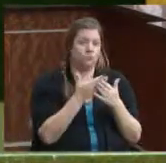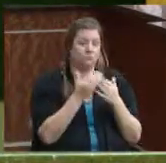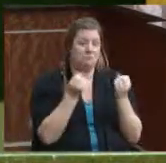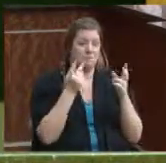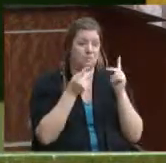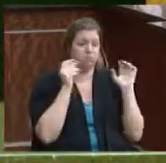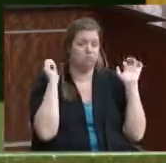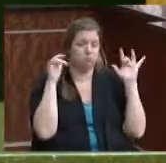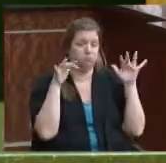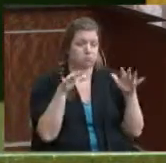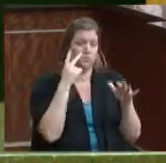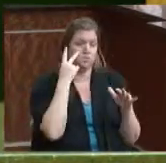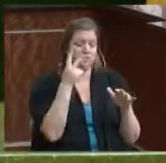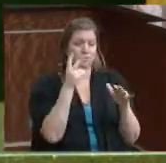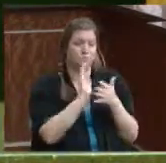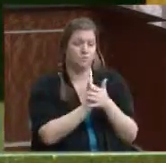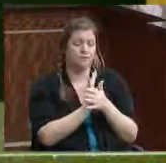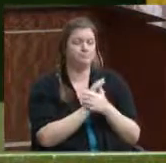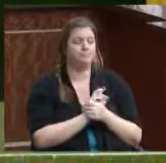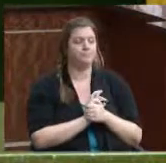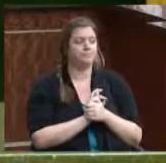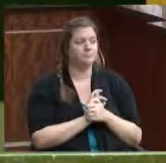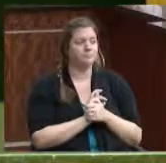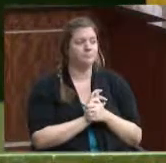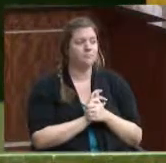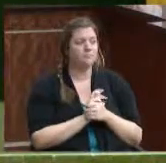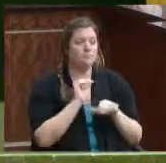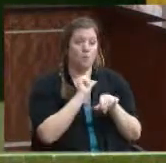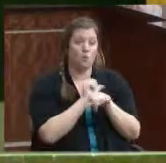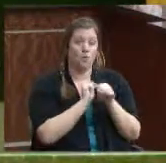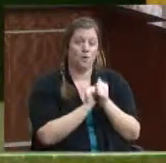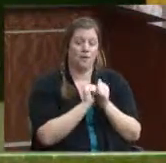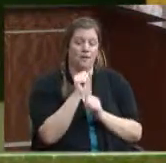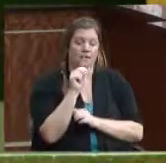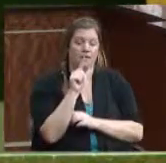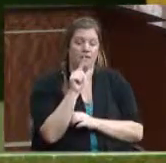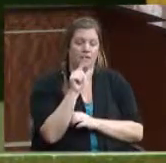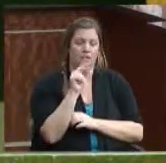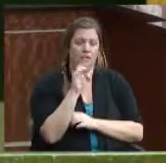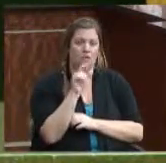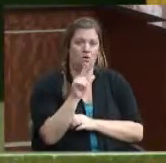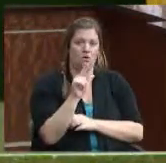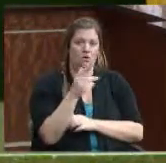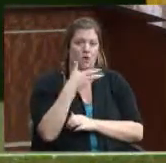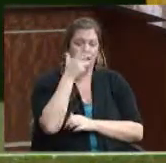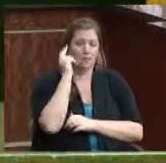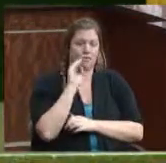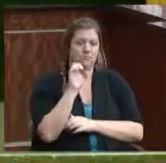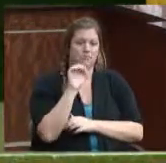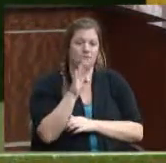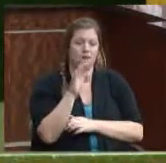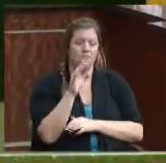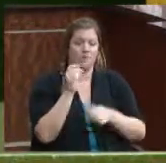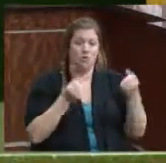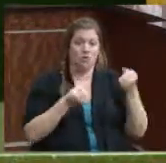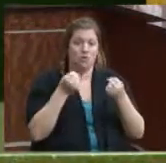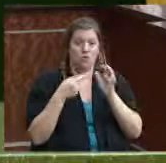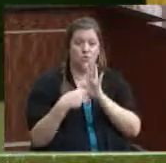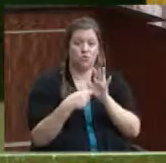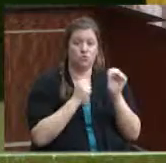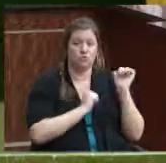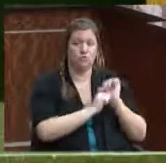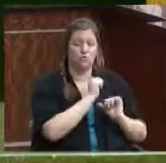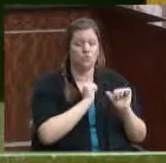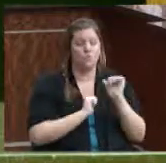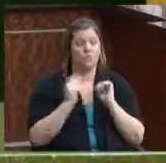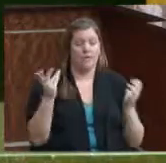as well. We did work with the Laurel Lions Club for their car show, their annual car show here at City Hall in the Municipal